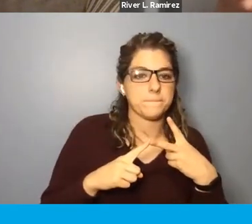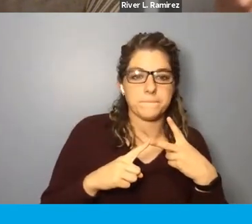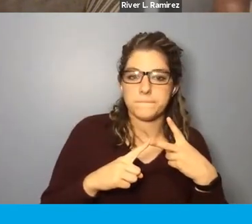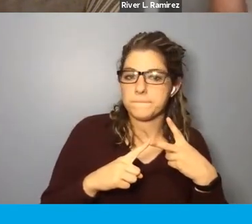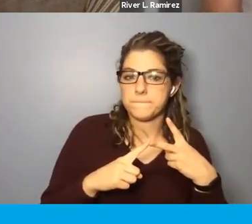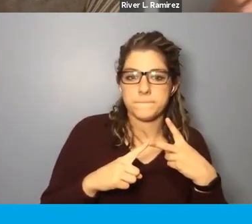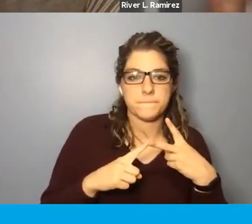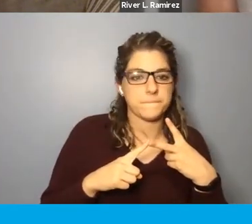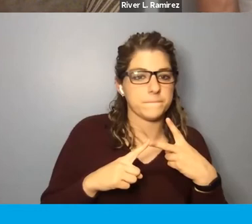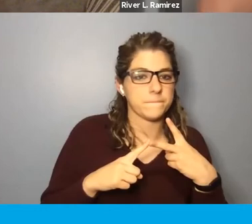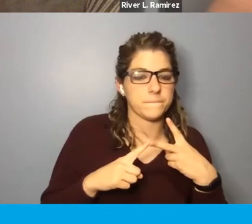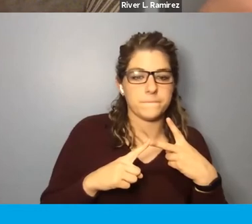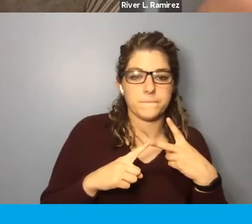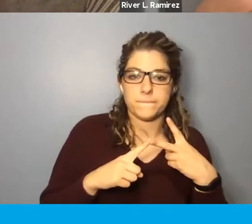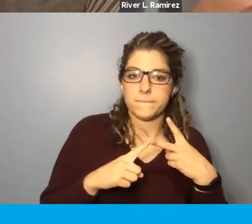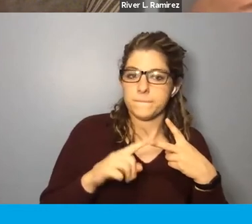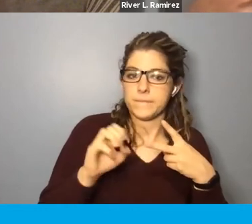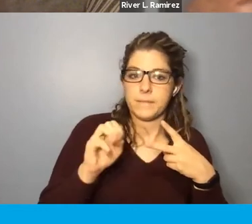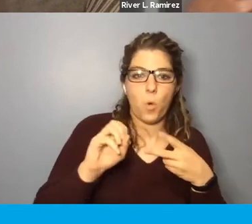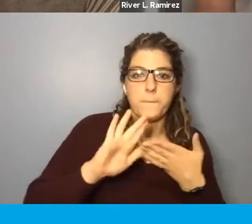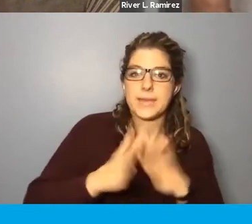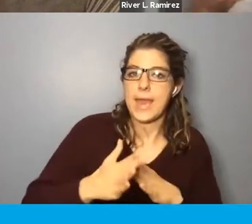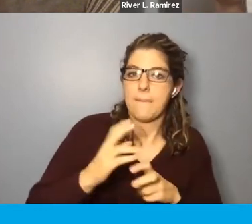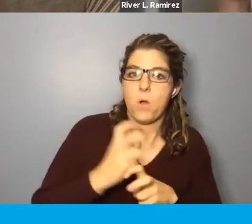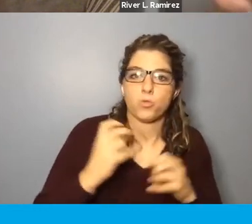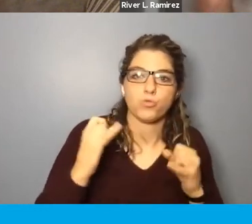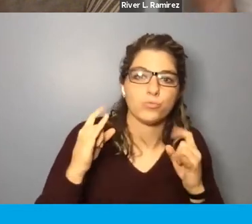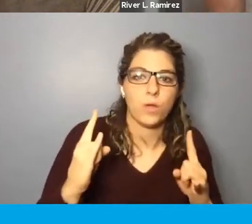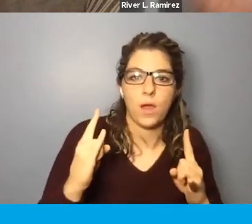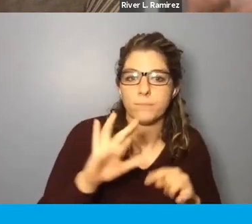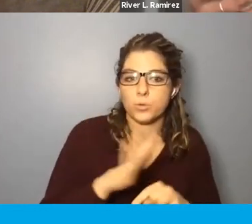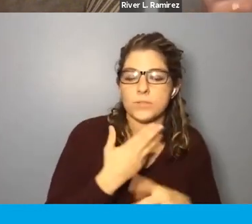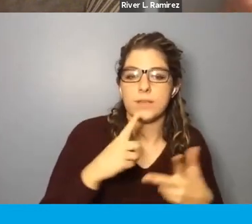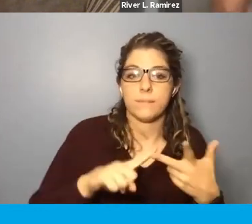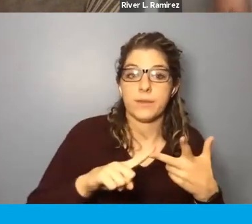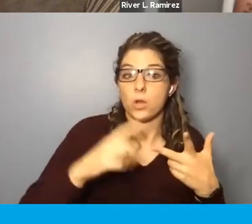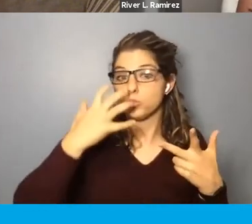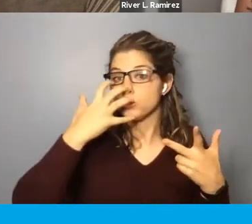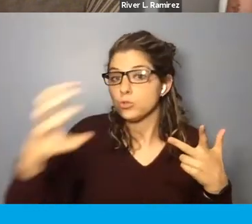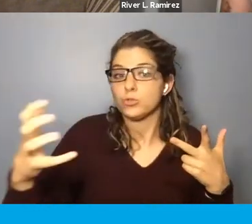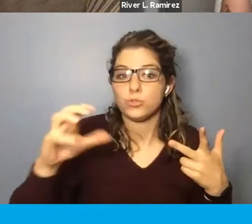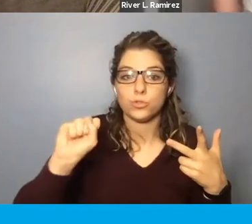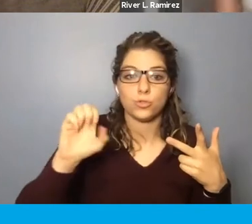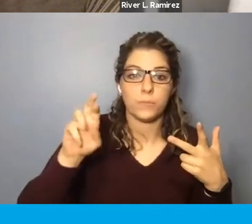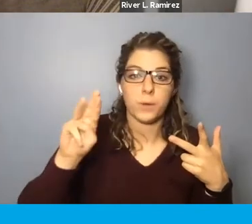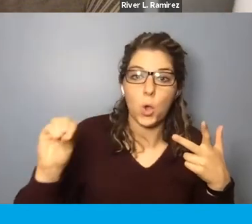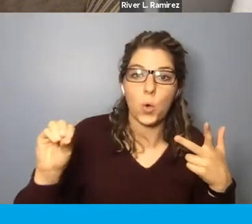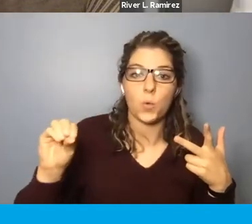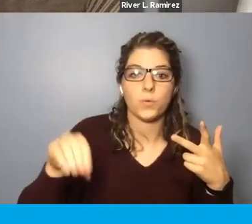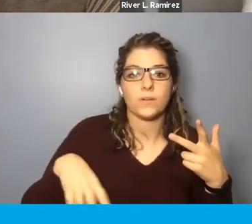Like emo started becoming hardcore music. Hardcore music became screamo. That was like when screamo and